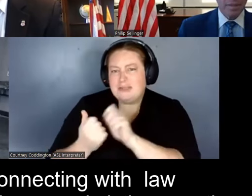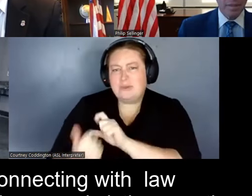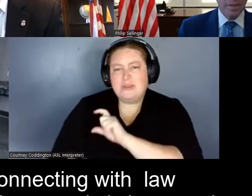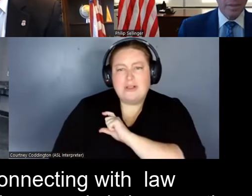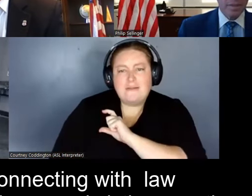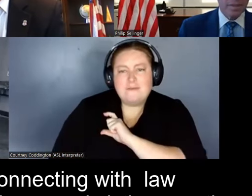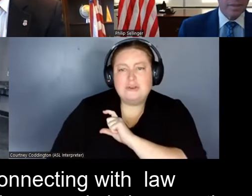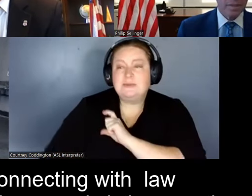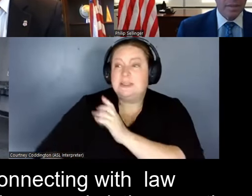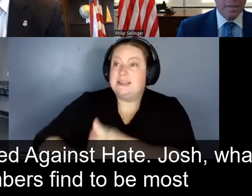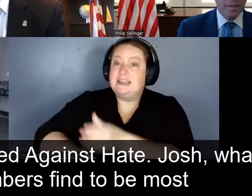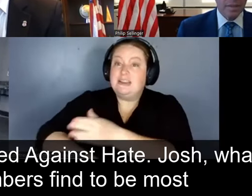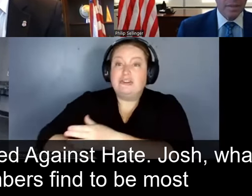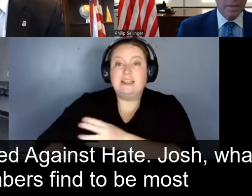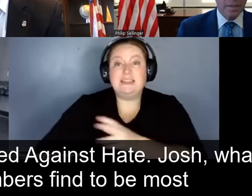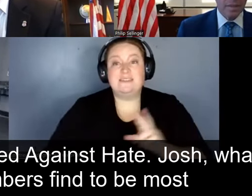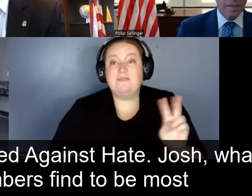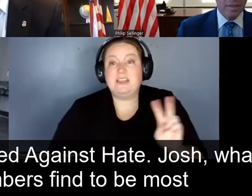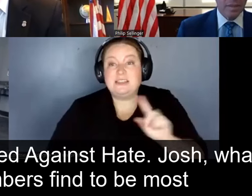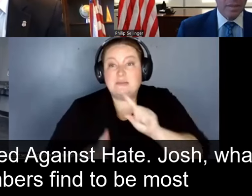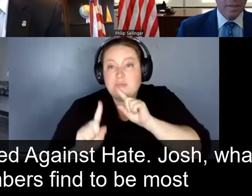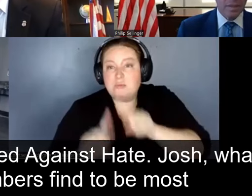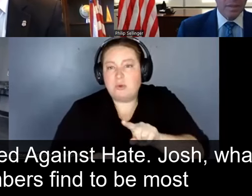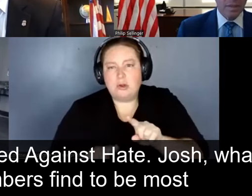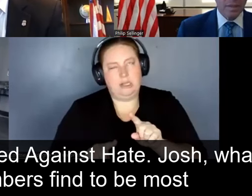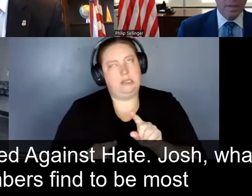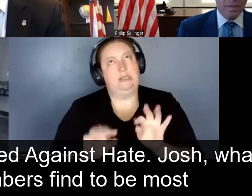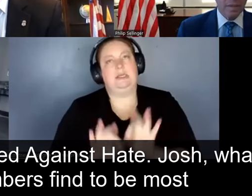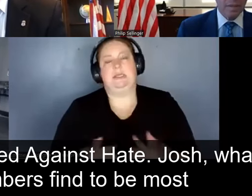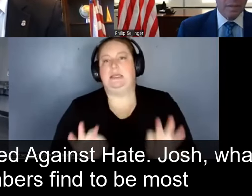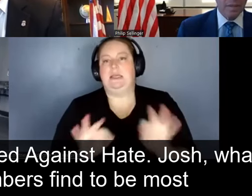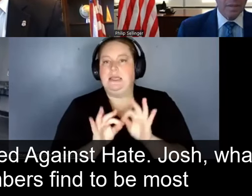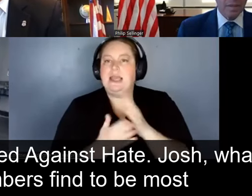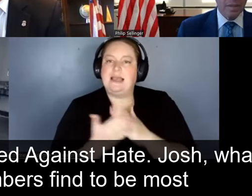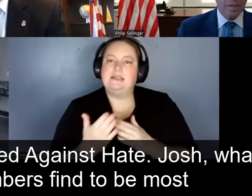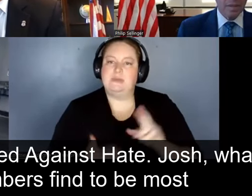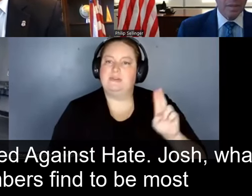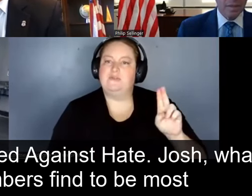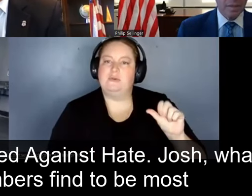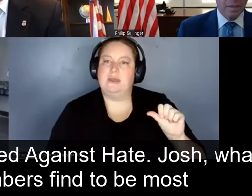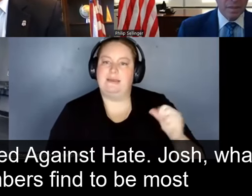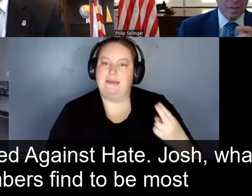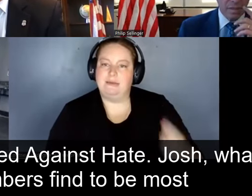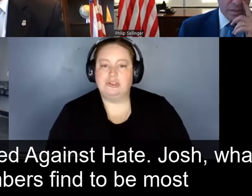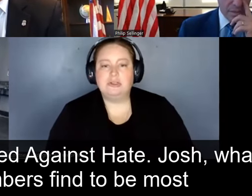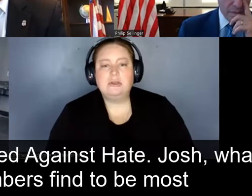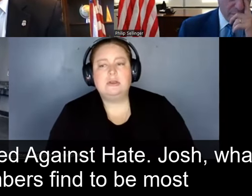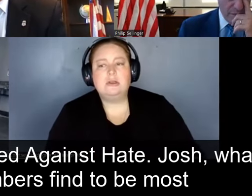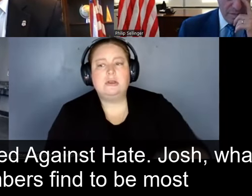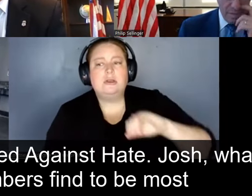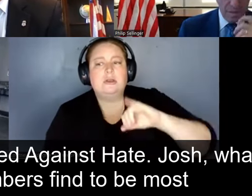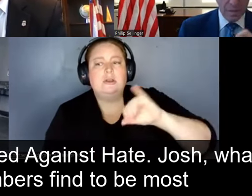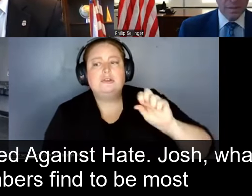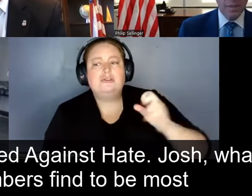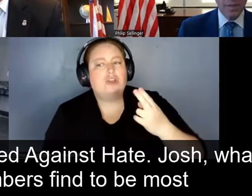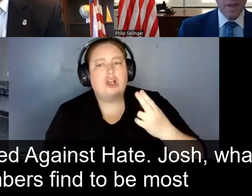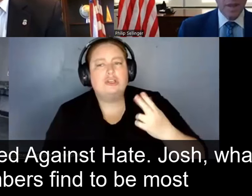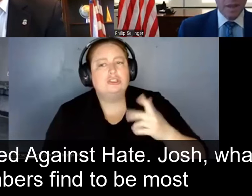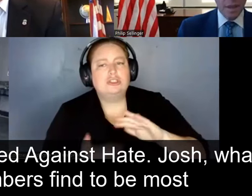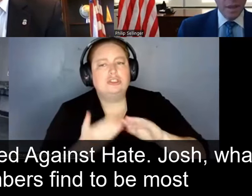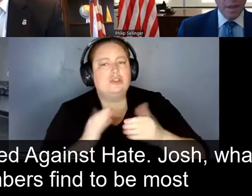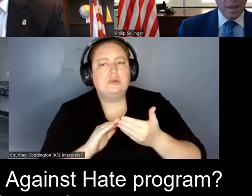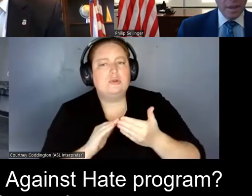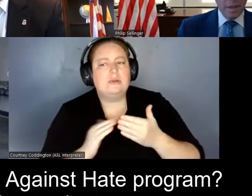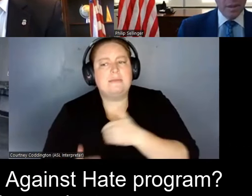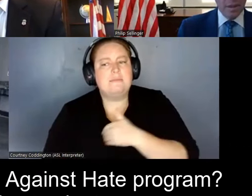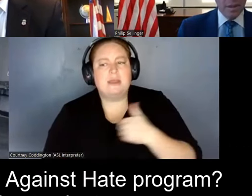victim reporting, key aspects of United Against Hate. Josh, what did community members find to be